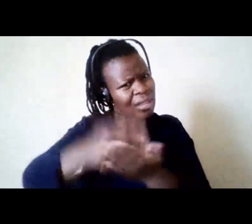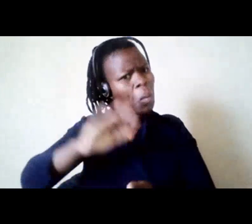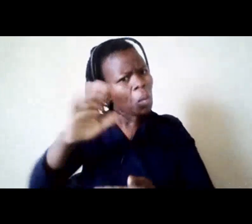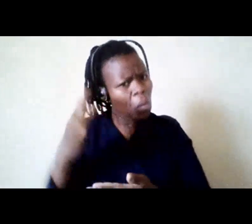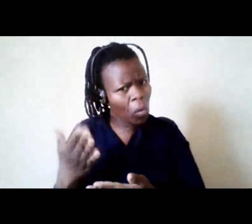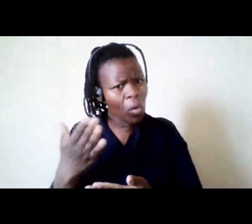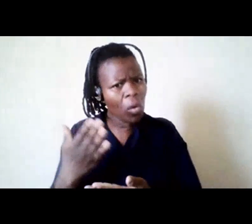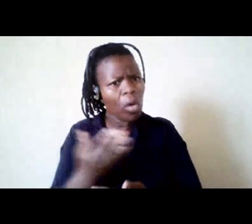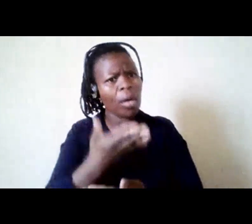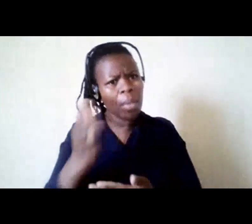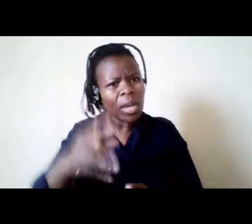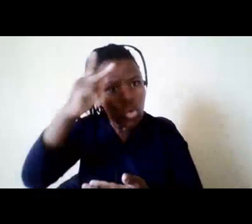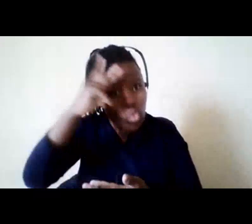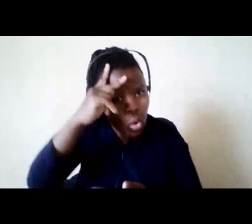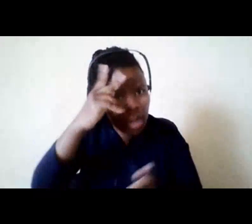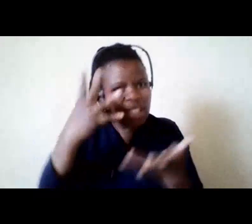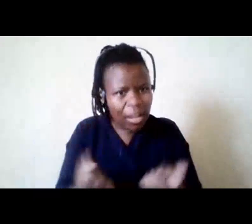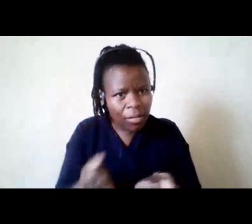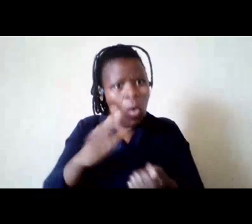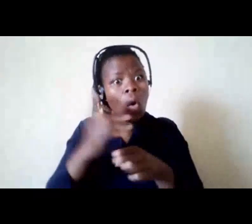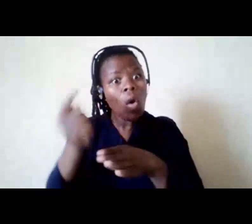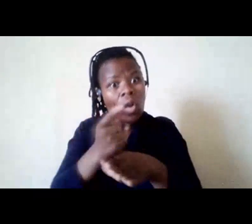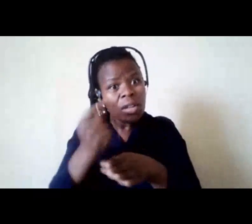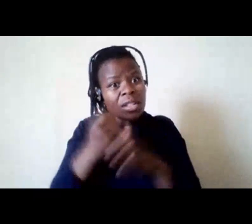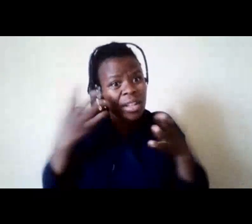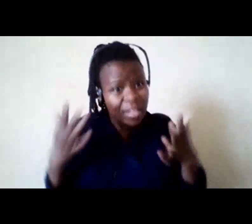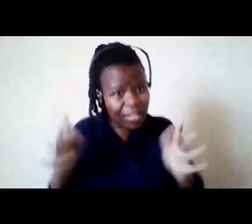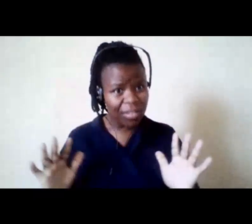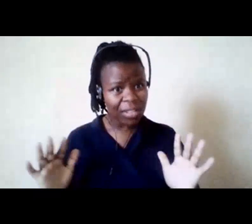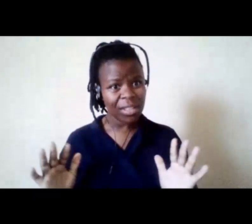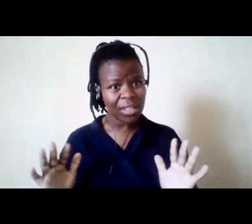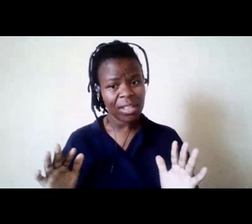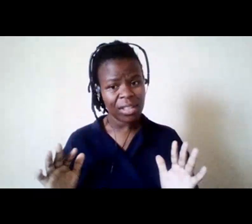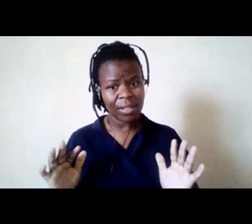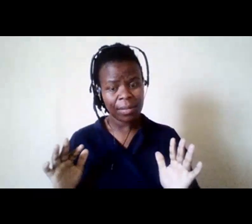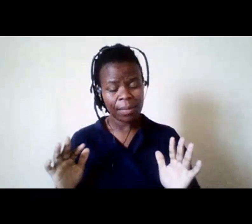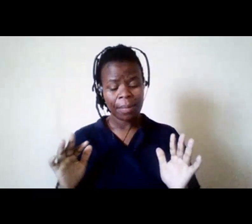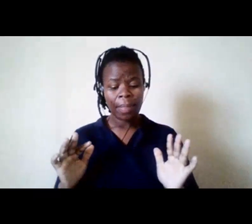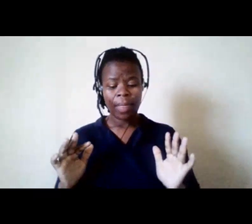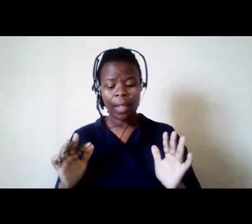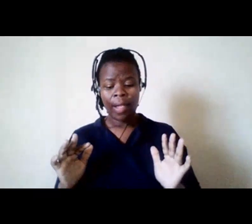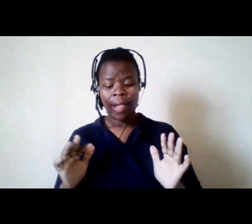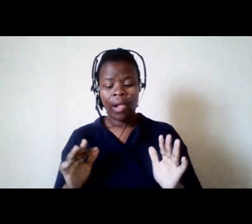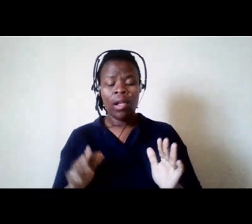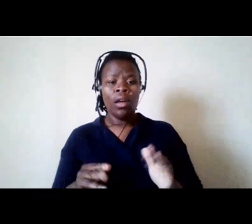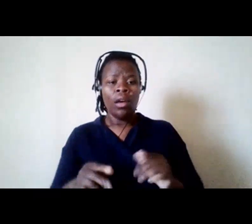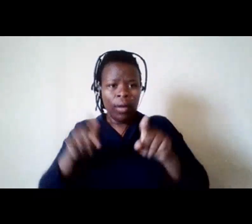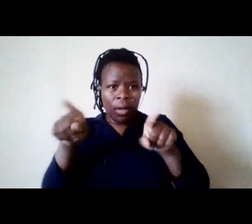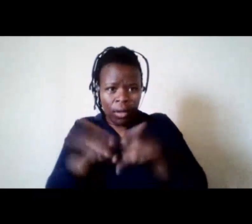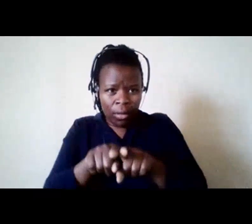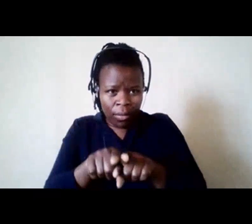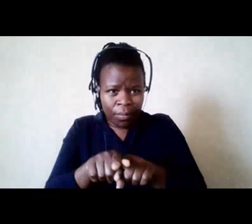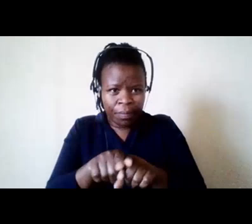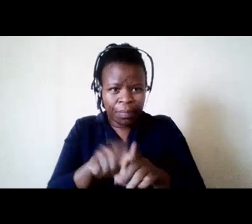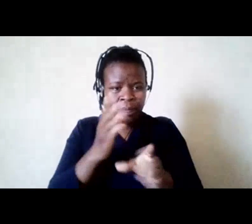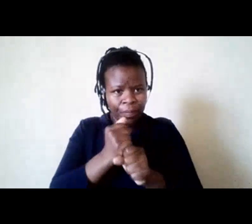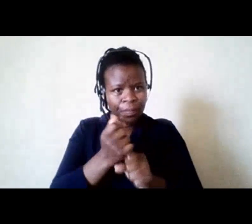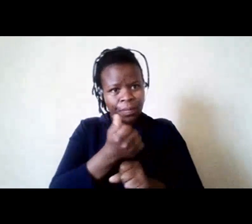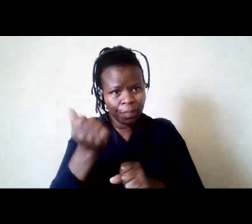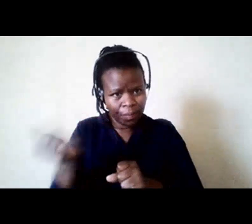they knowledgeable or trained. And I do come across with some of them in conferences whereby they are learning